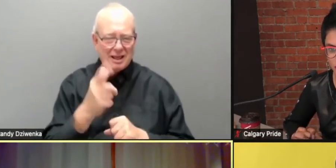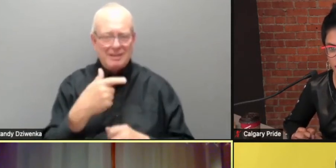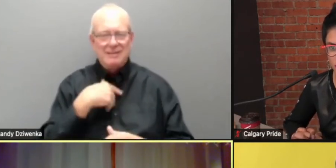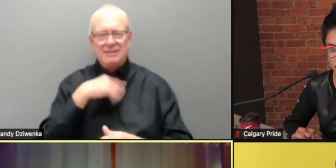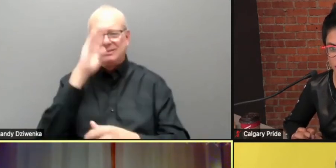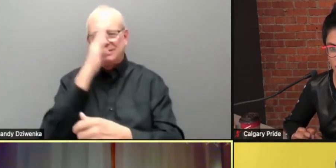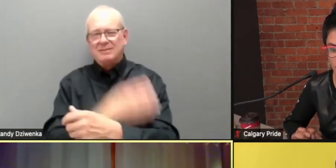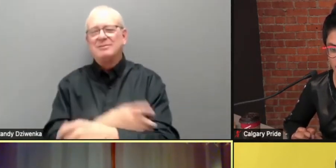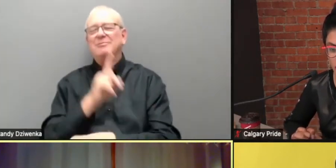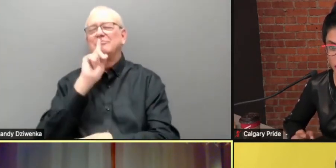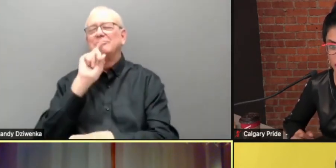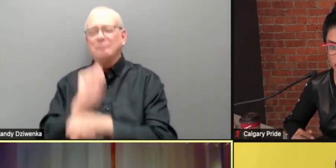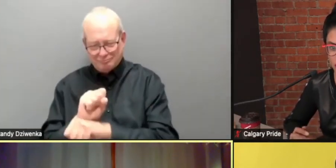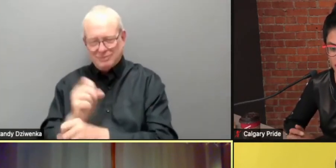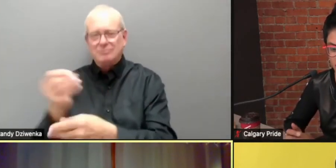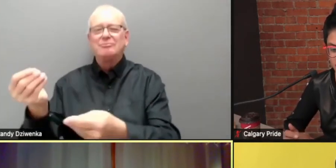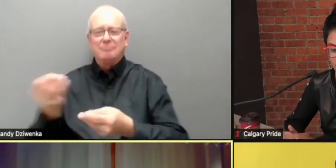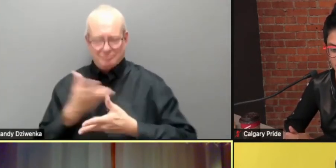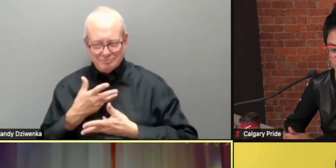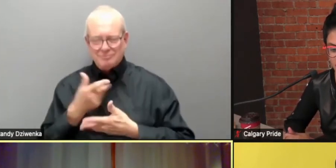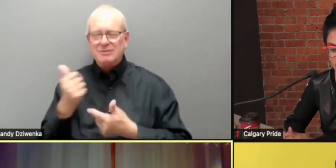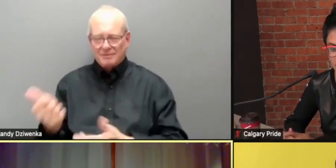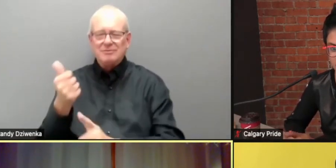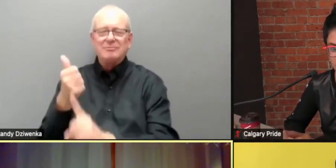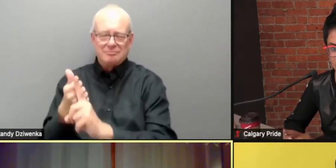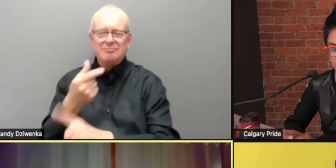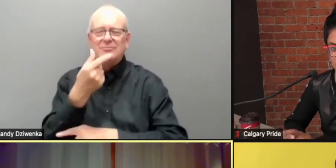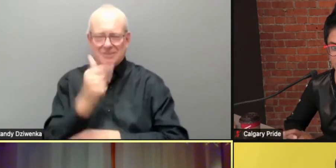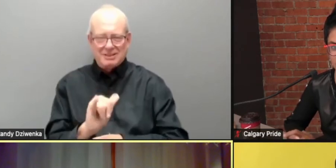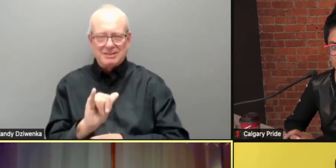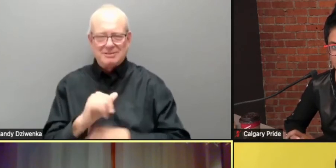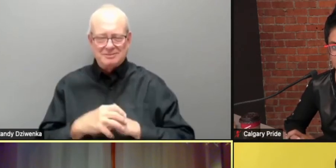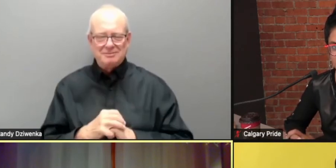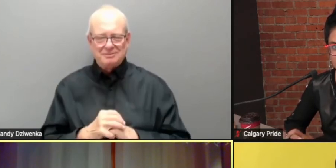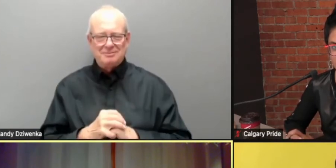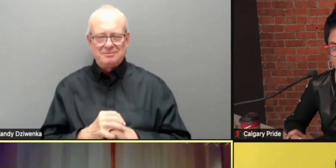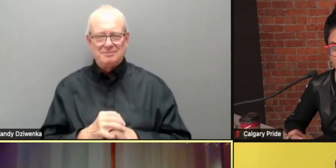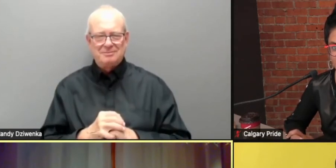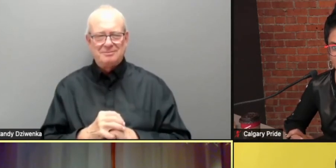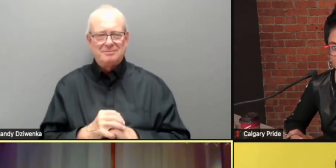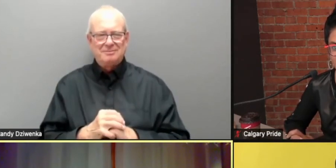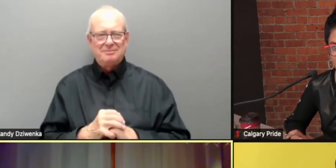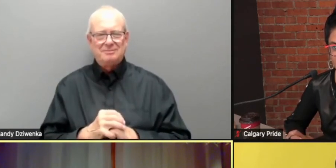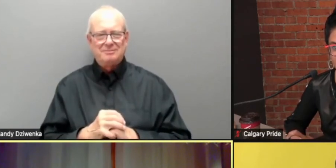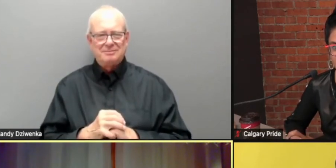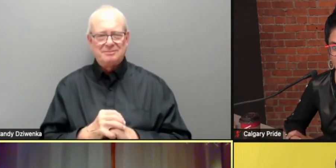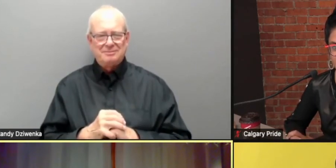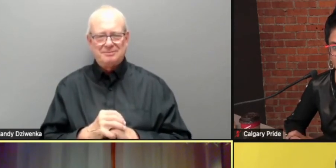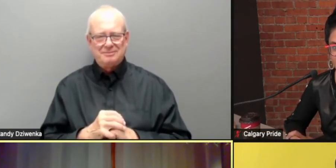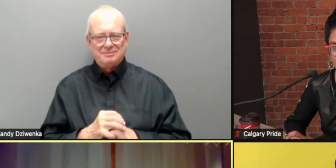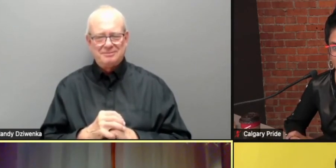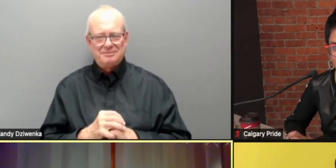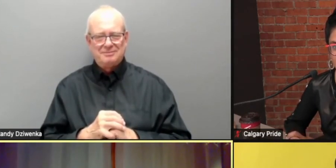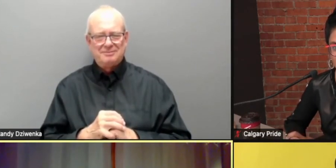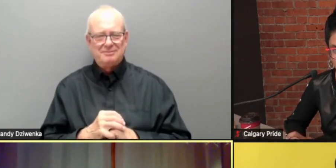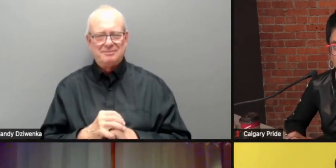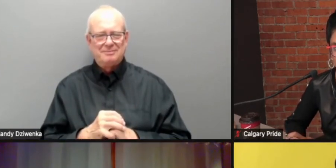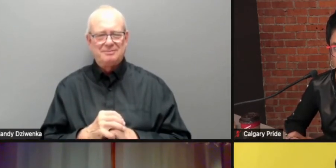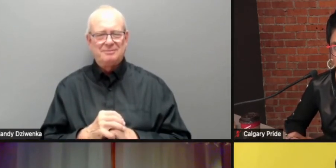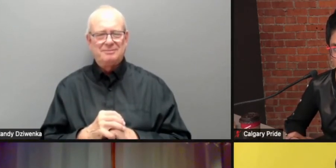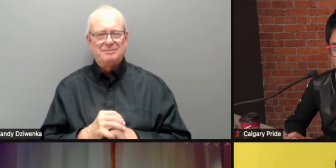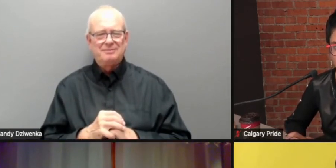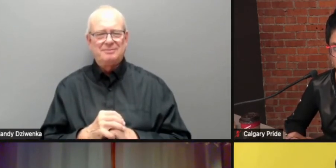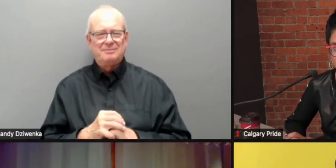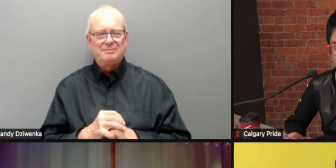it. And the first two people who I went out to as soon as he told me was, first of all, was my doctor, like